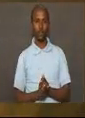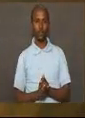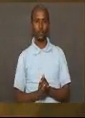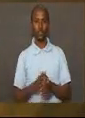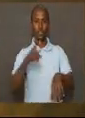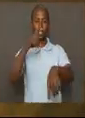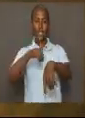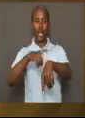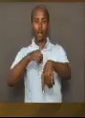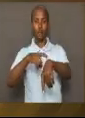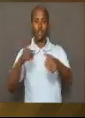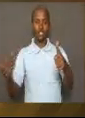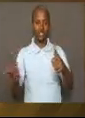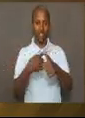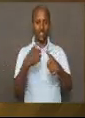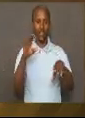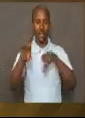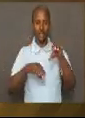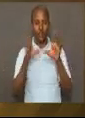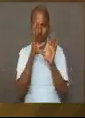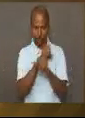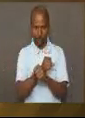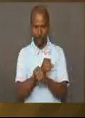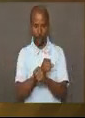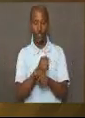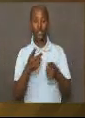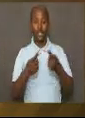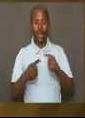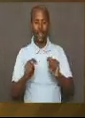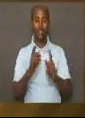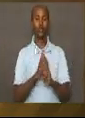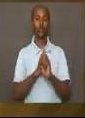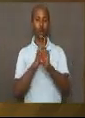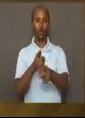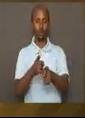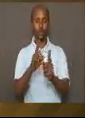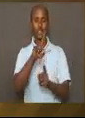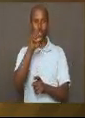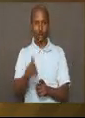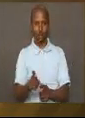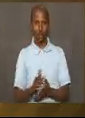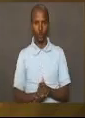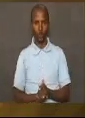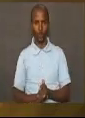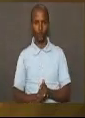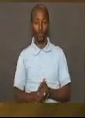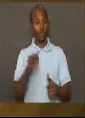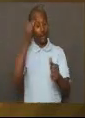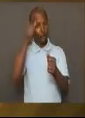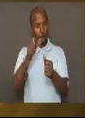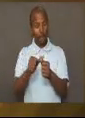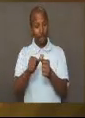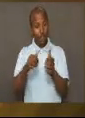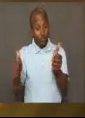It is time for our first activity. Try to solve this equation. Remember